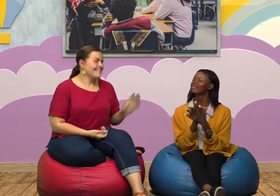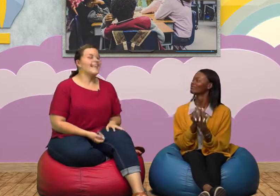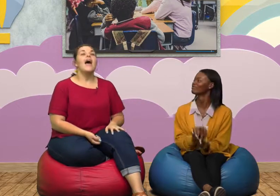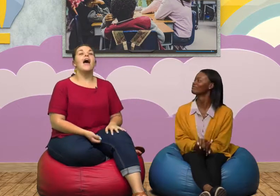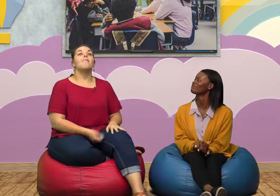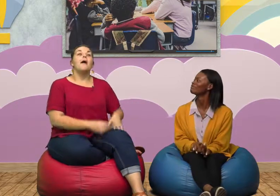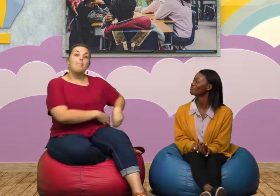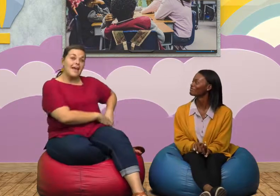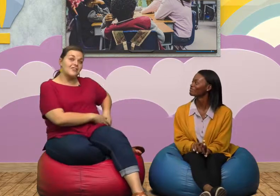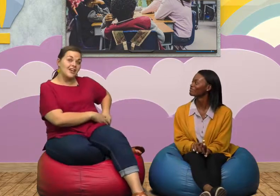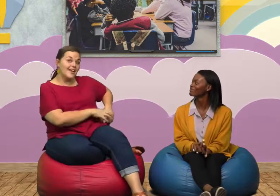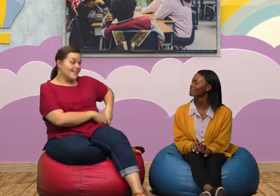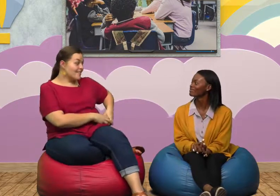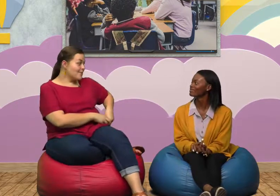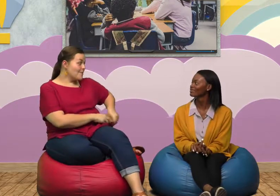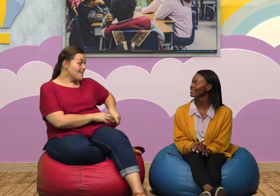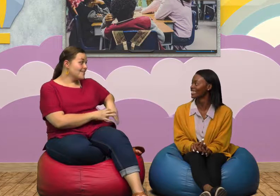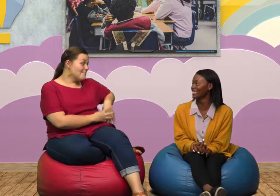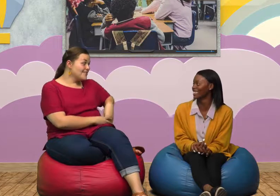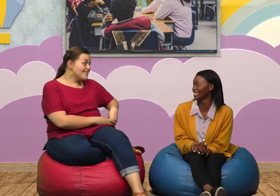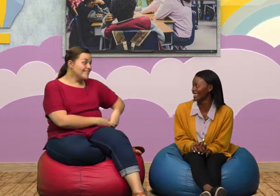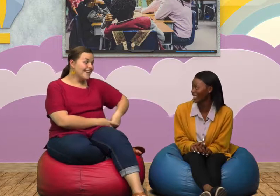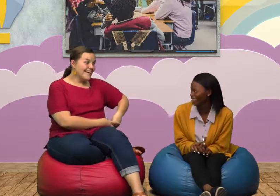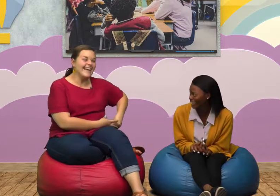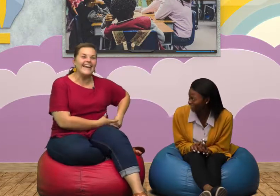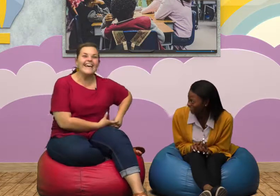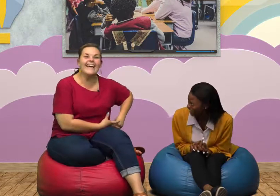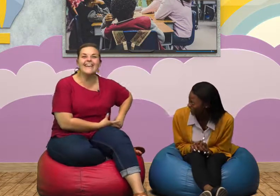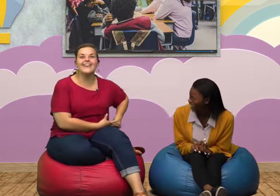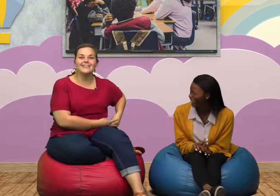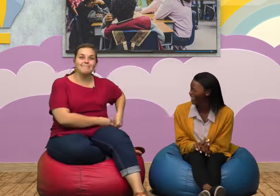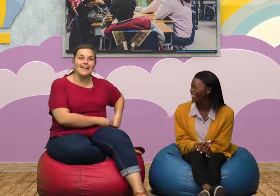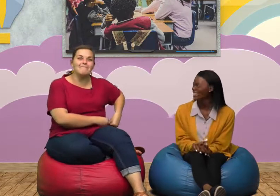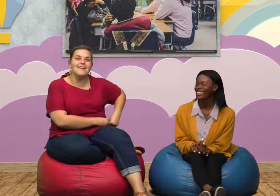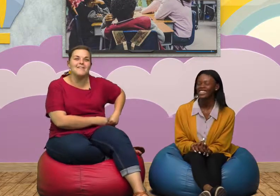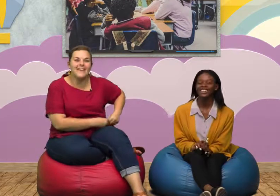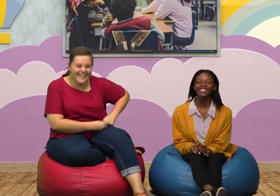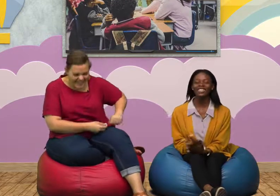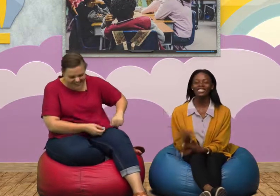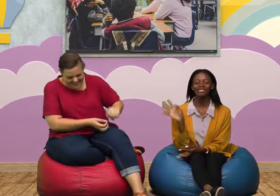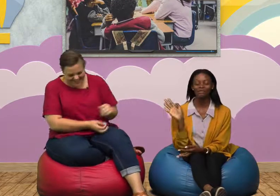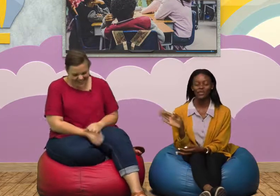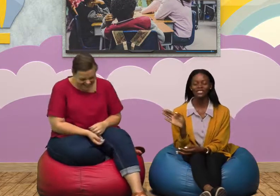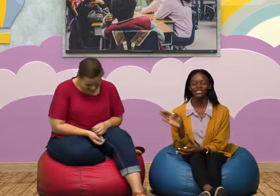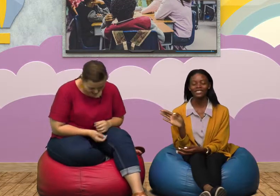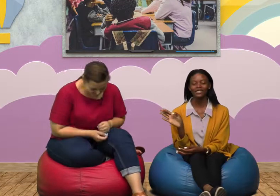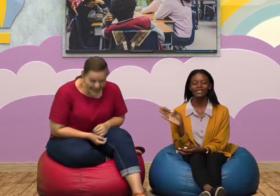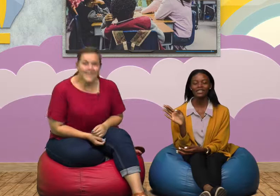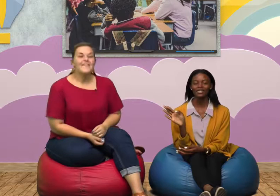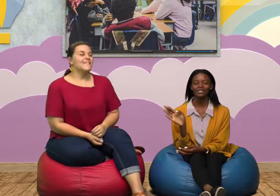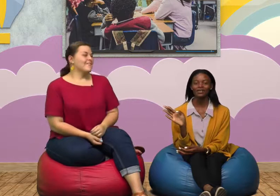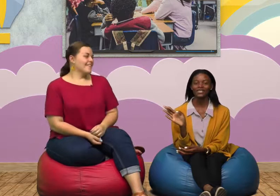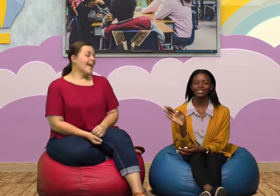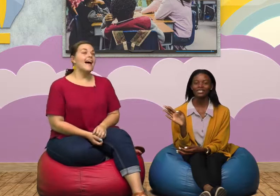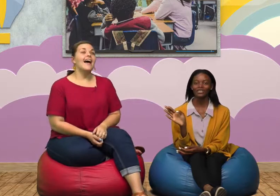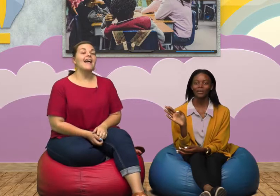down. A pager, so when there's an emergency, it goes beep beep. Okay, let's move on to the next one. I'm running